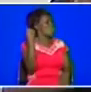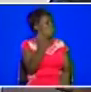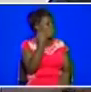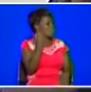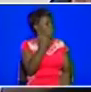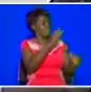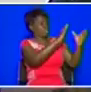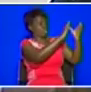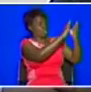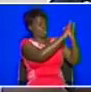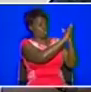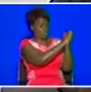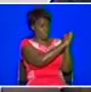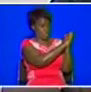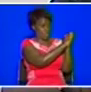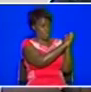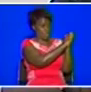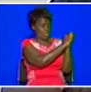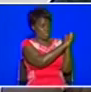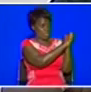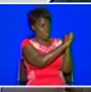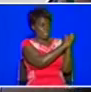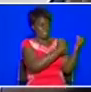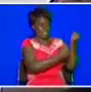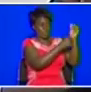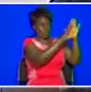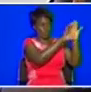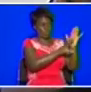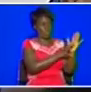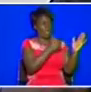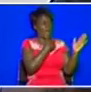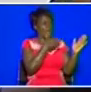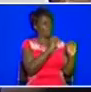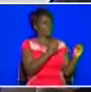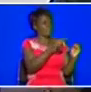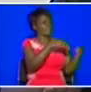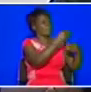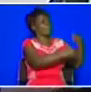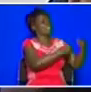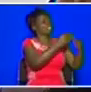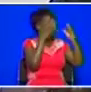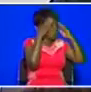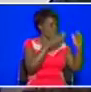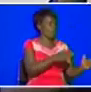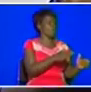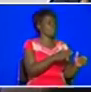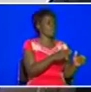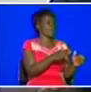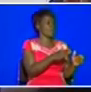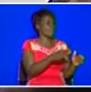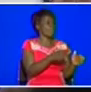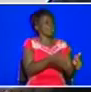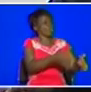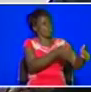you look at Jubilee, which was not very strongly for this constitution, their preoccupation is material things. More hardware, more